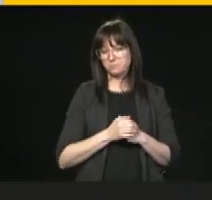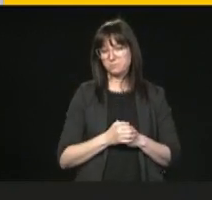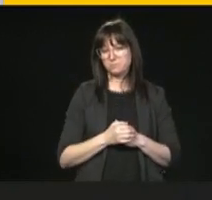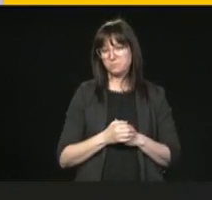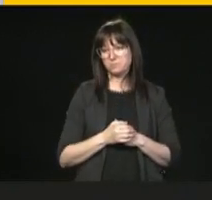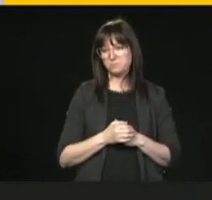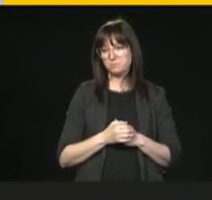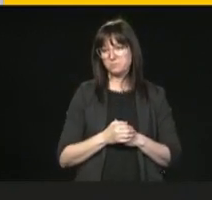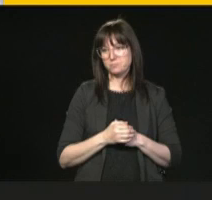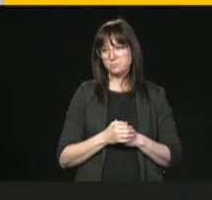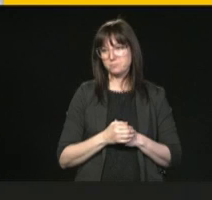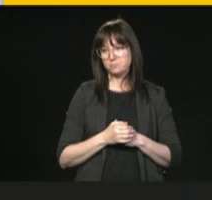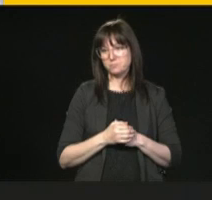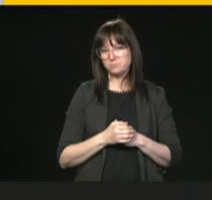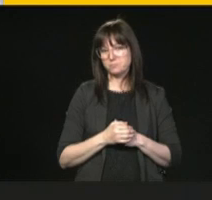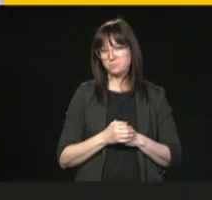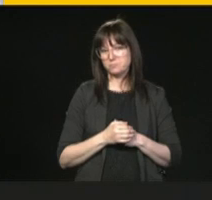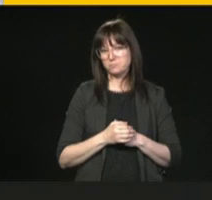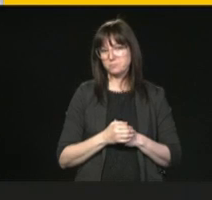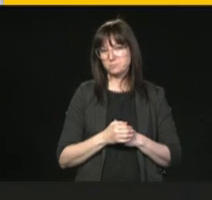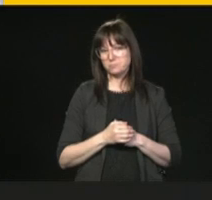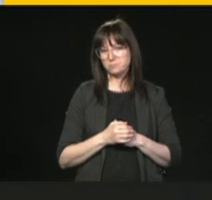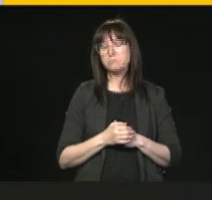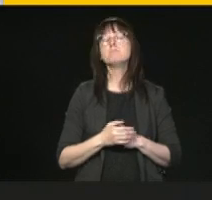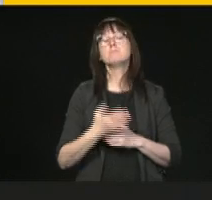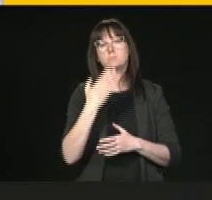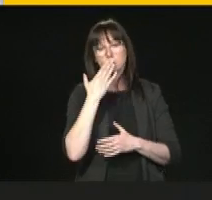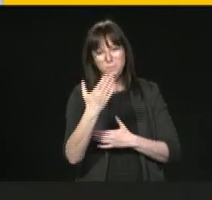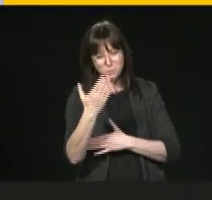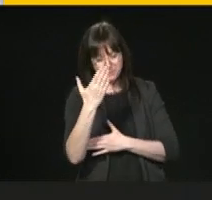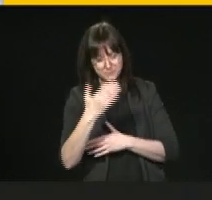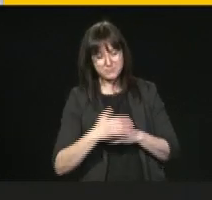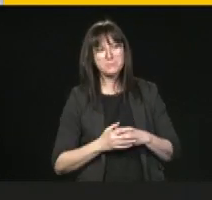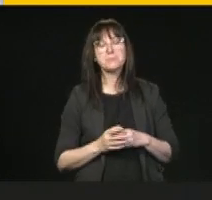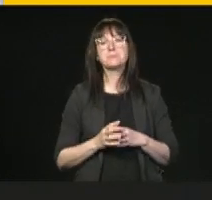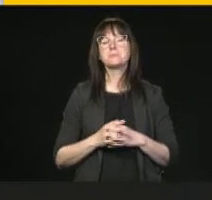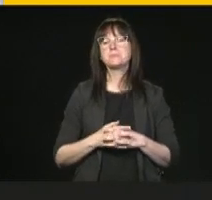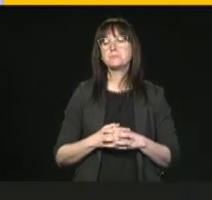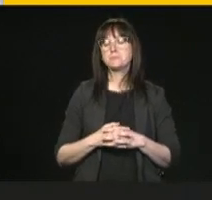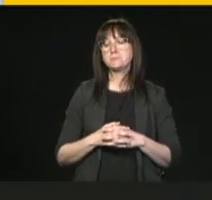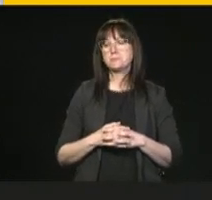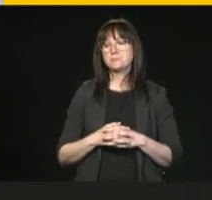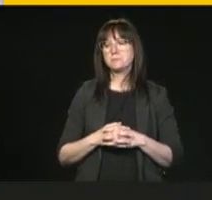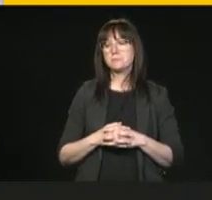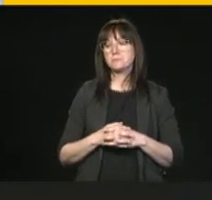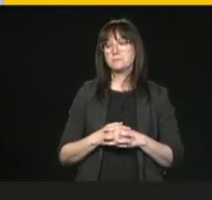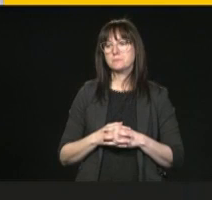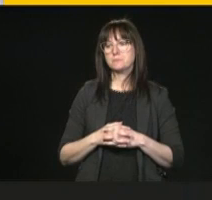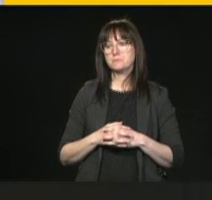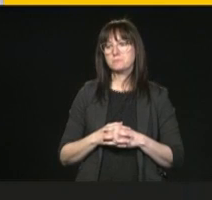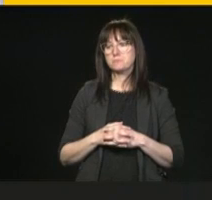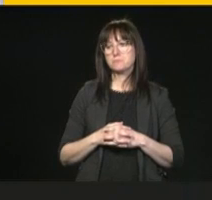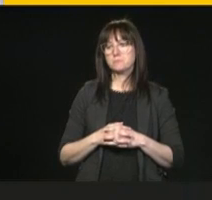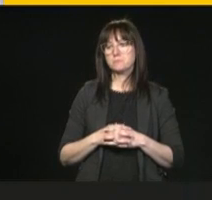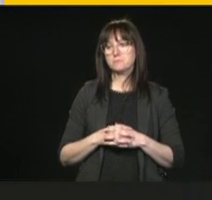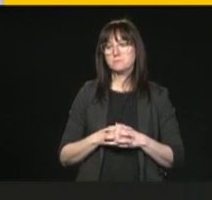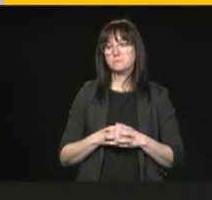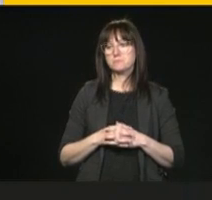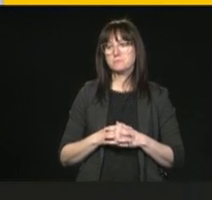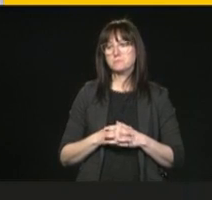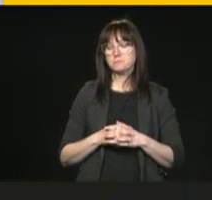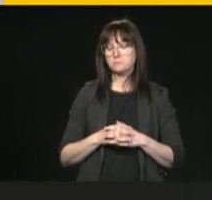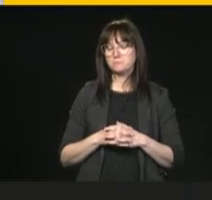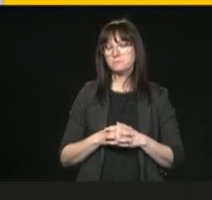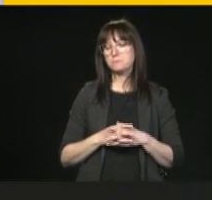parole. Oui, bonjour, Monsieur Trudeau. Good morning, Mr. Trudeau. Sur la PCU, pouvez-vous indiquer